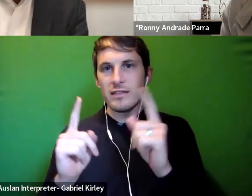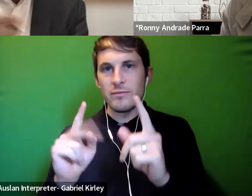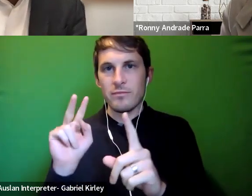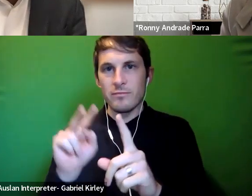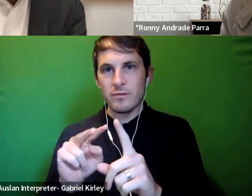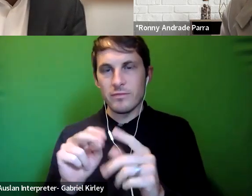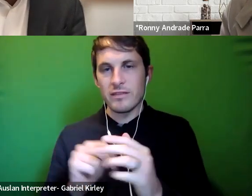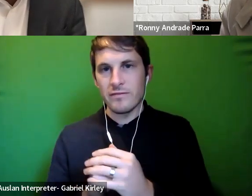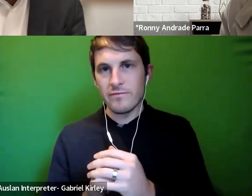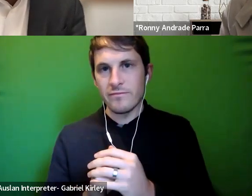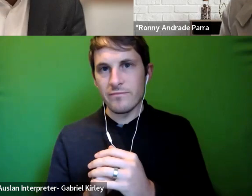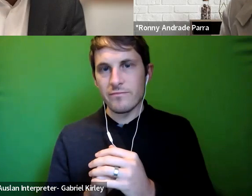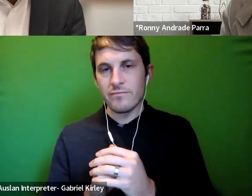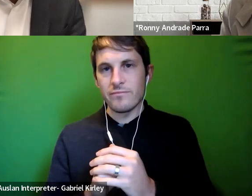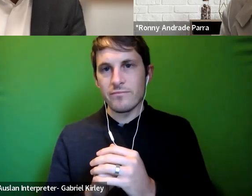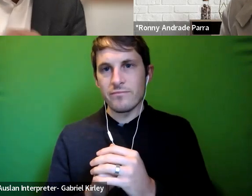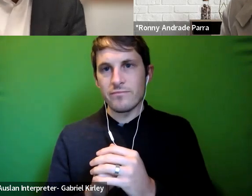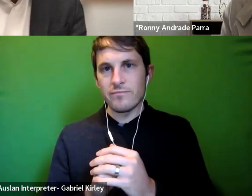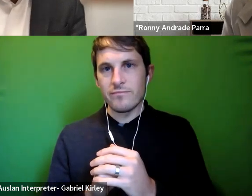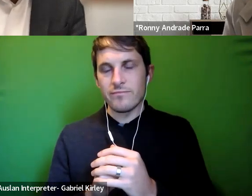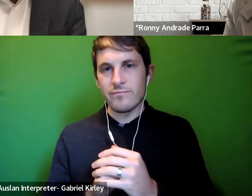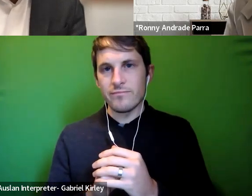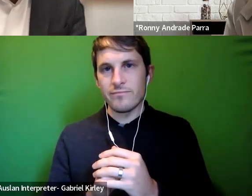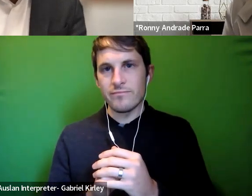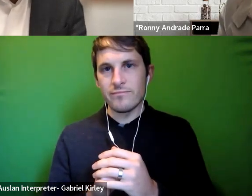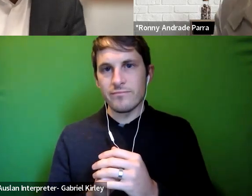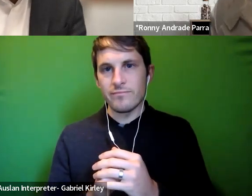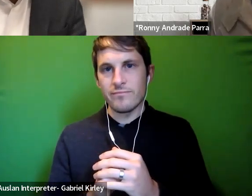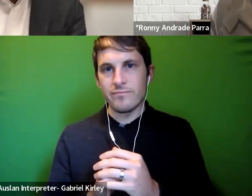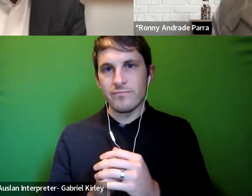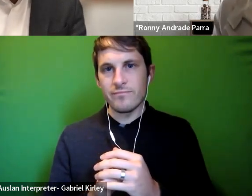you think the last few years.